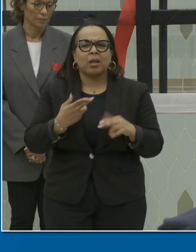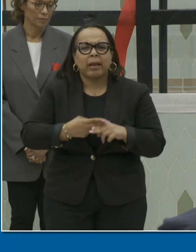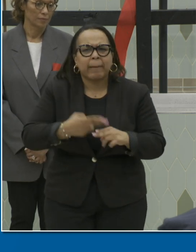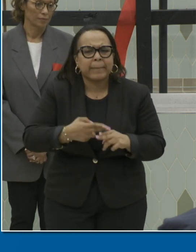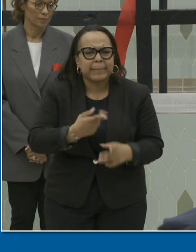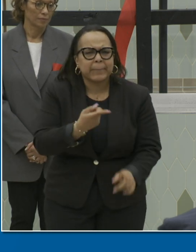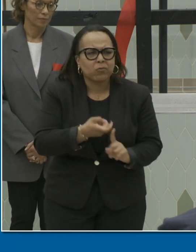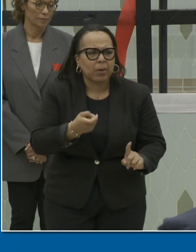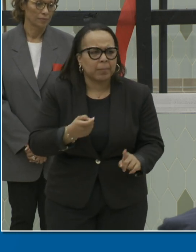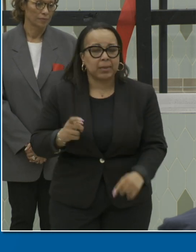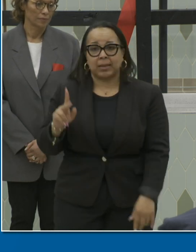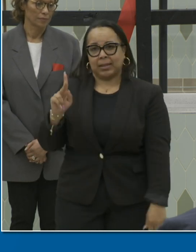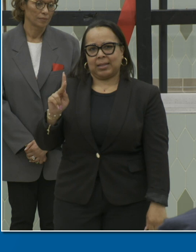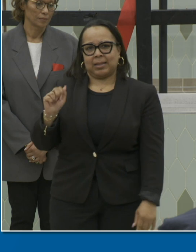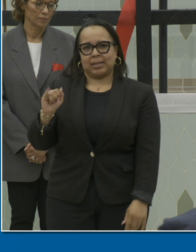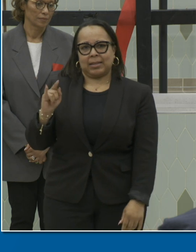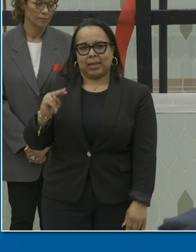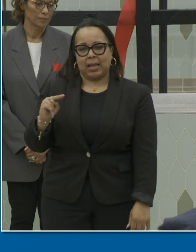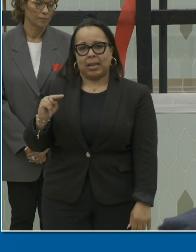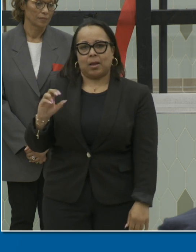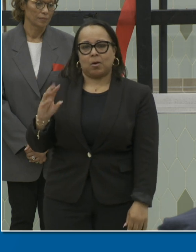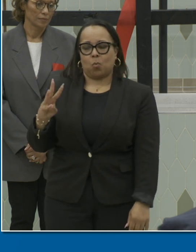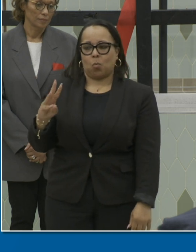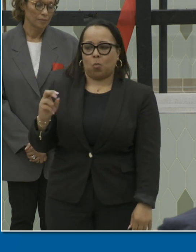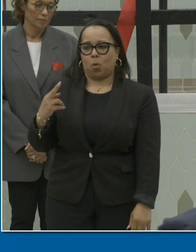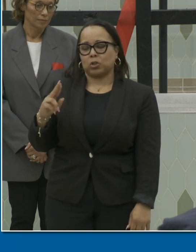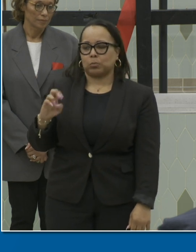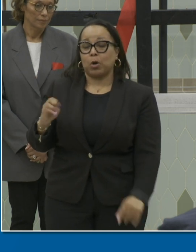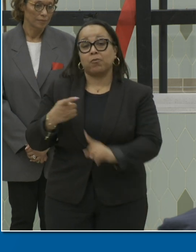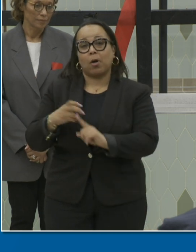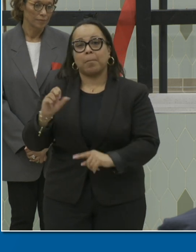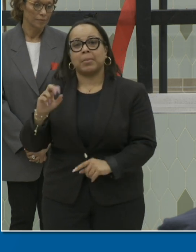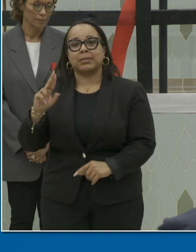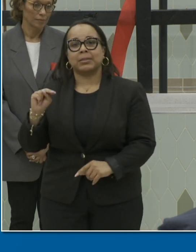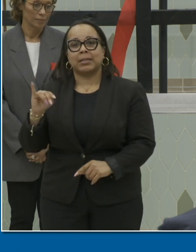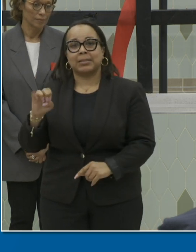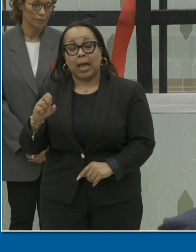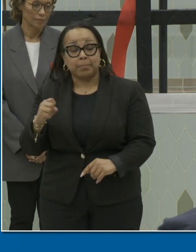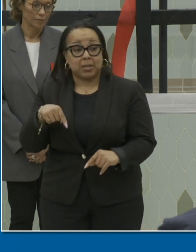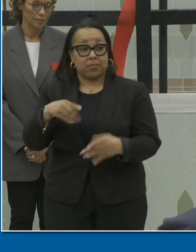How do you think the move? Push your name and where are you from? I'm Caitlin Washington. Okay.